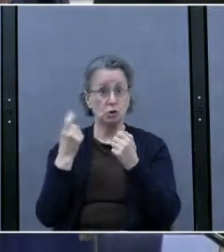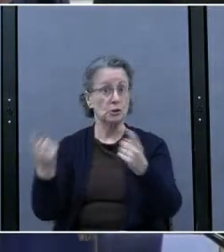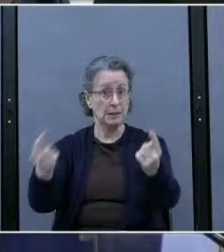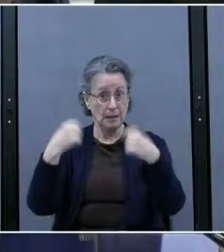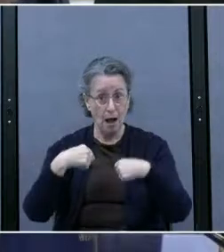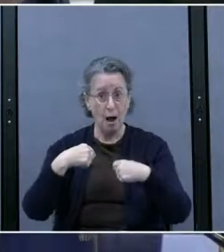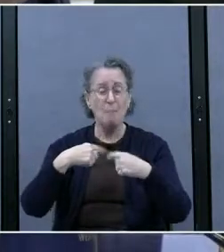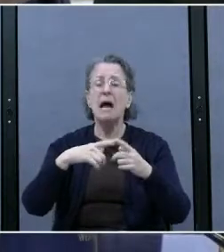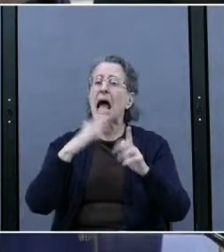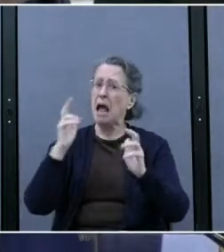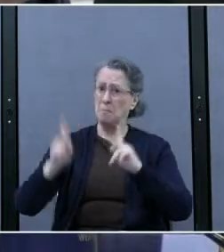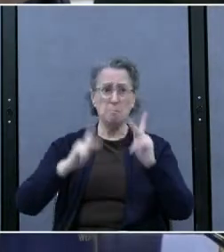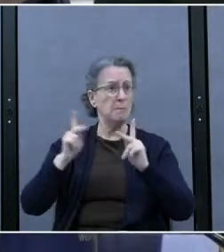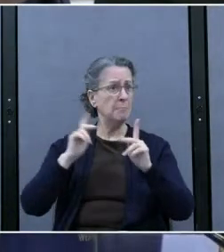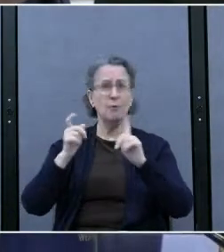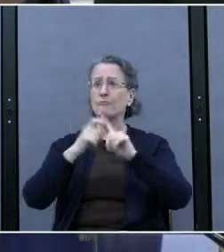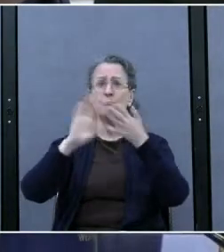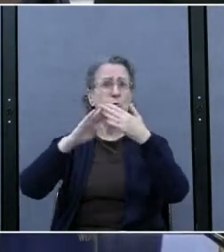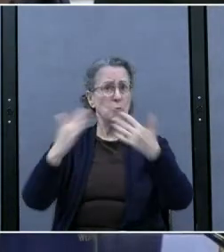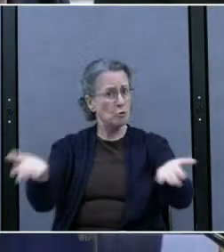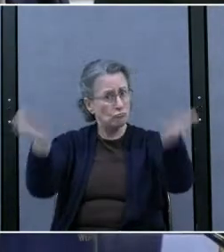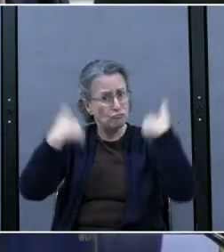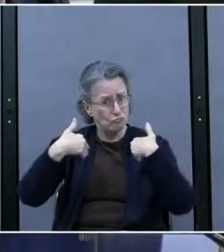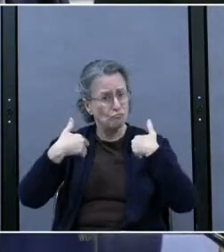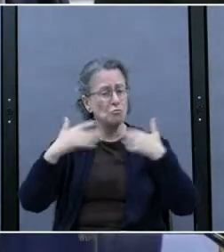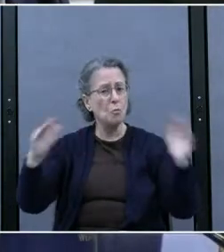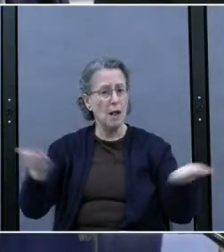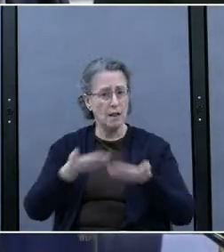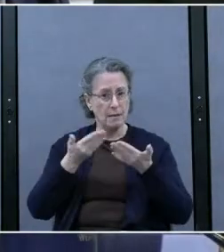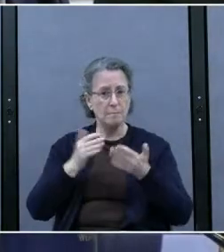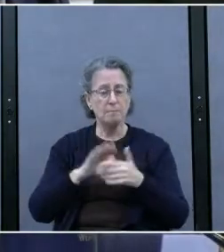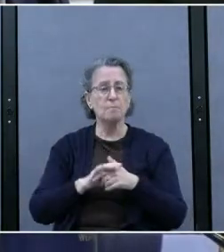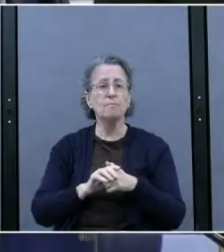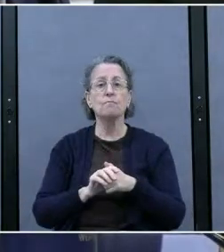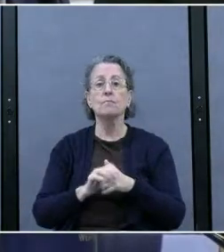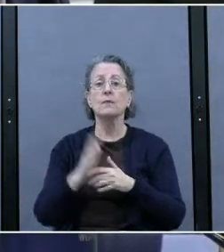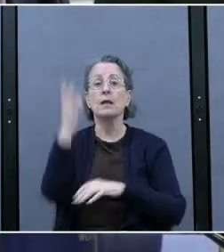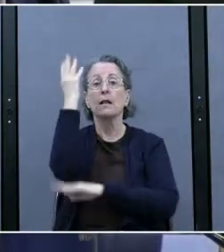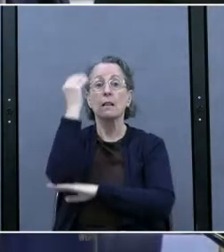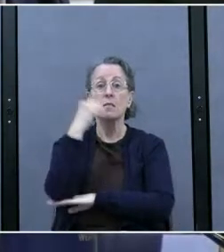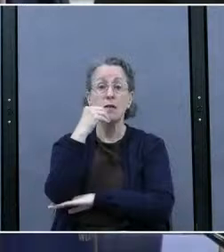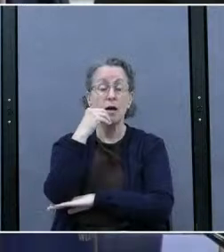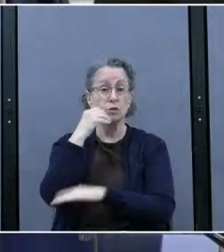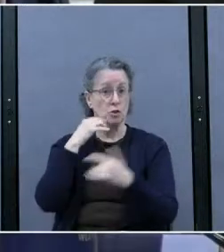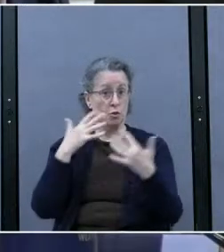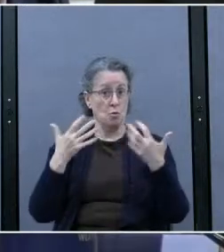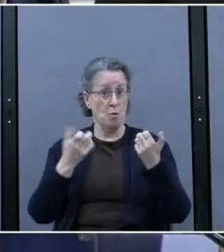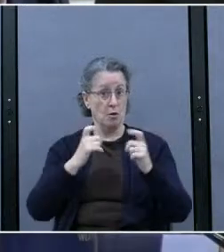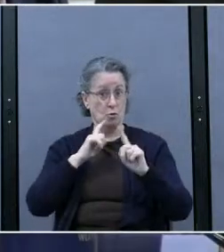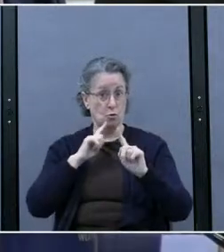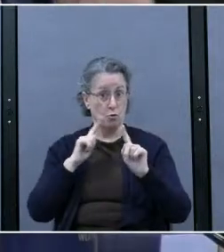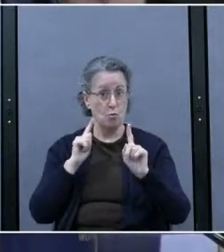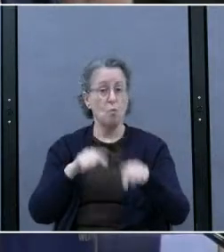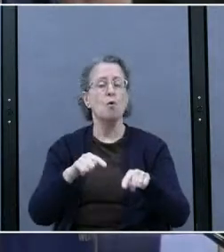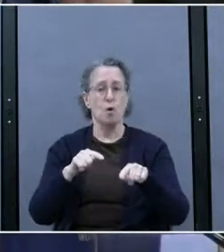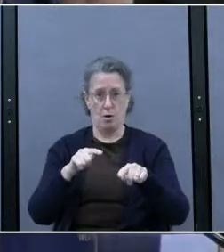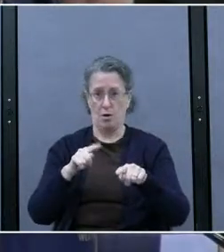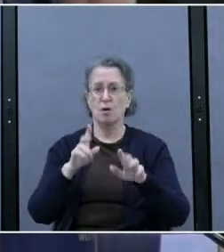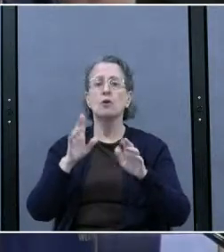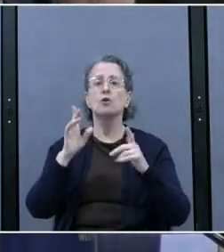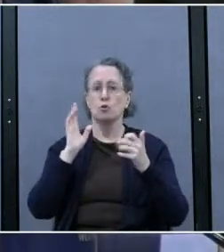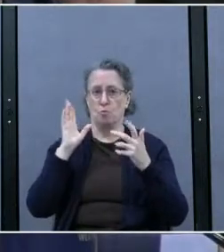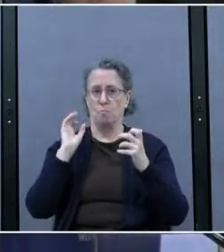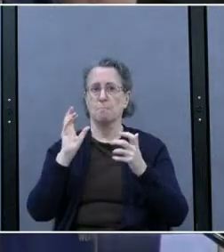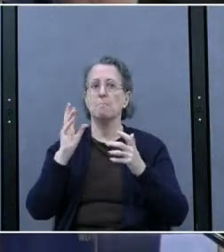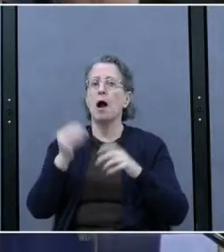Order forms for lunch must be turned in by the 21st of March to the group indicated